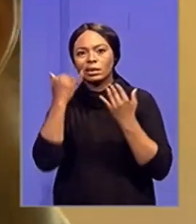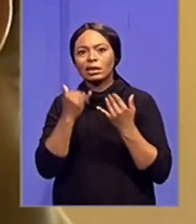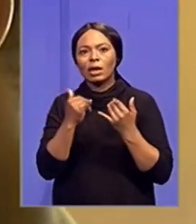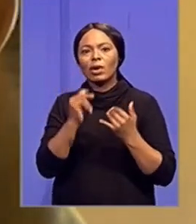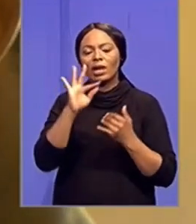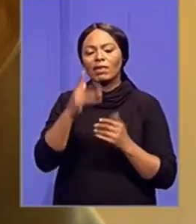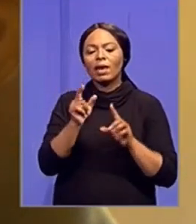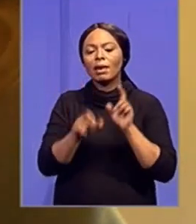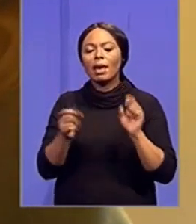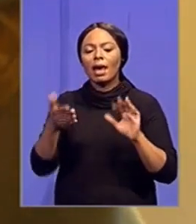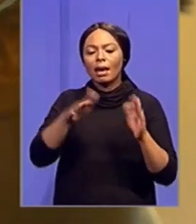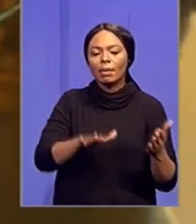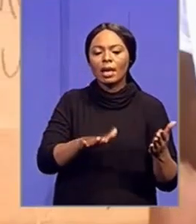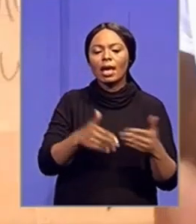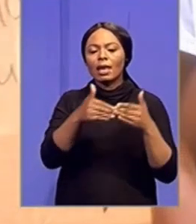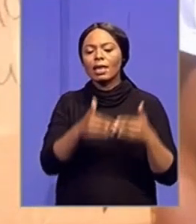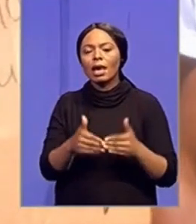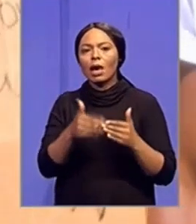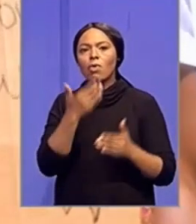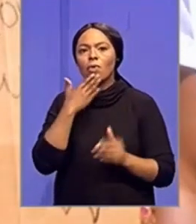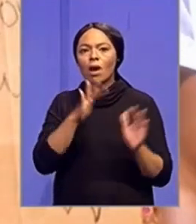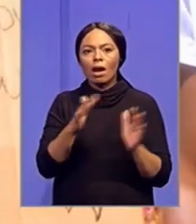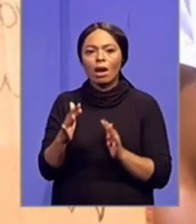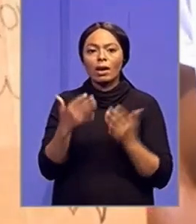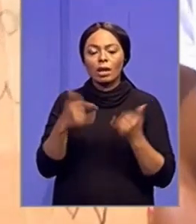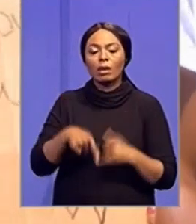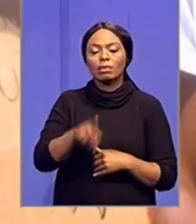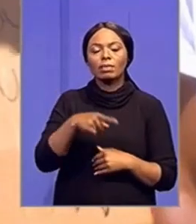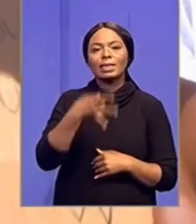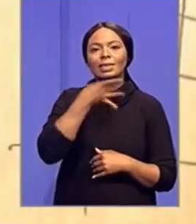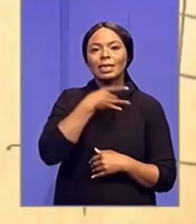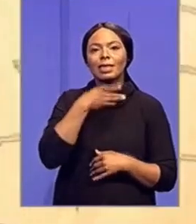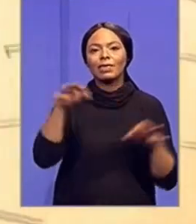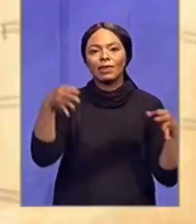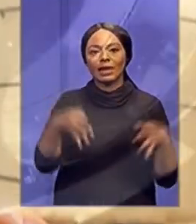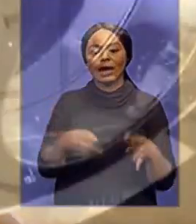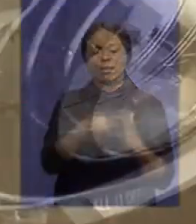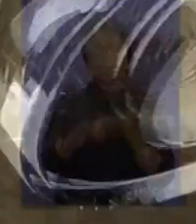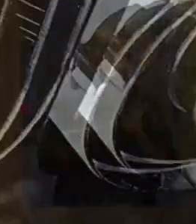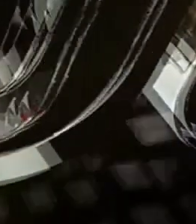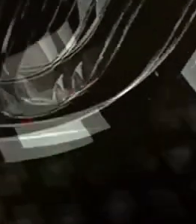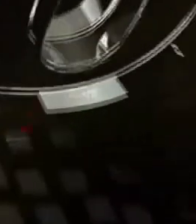swara tirelo ya tlhobošo ka Labone pele ga poloko ka Mokibelo.